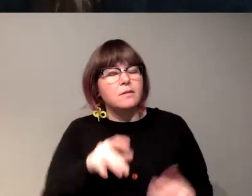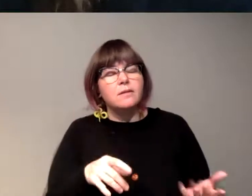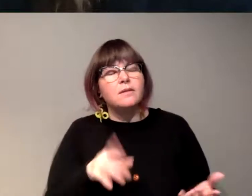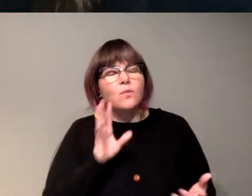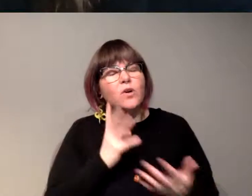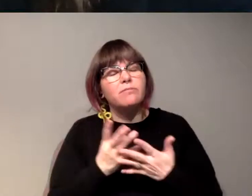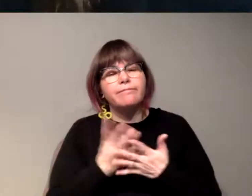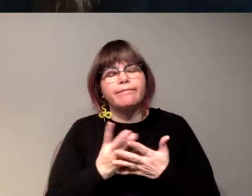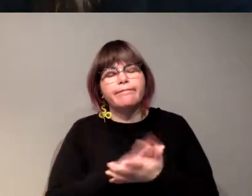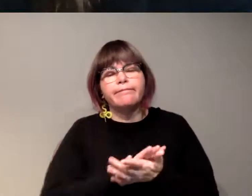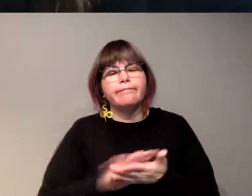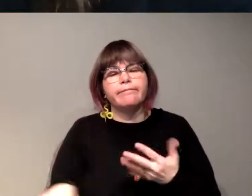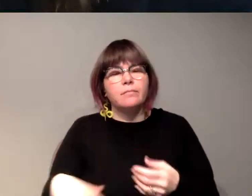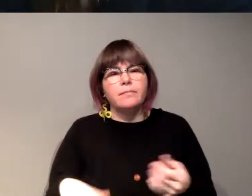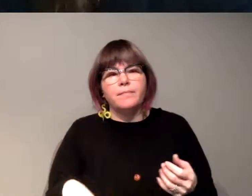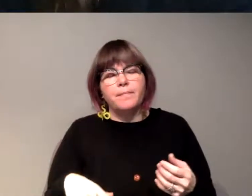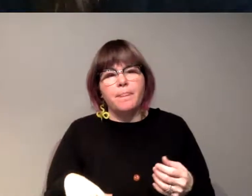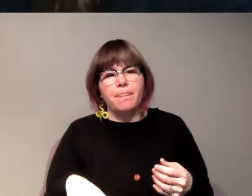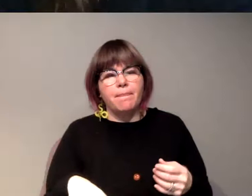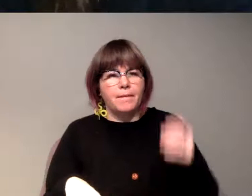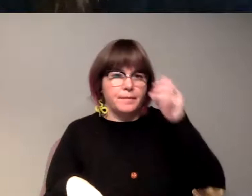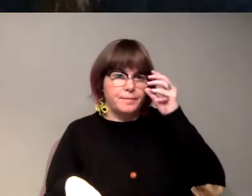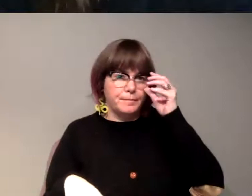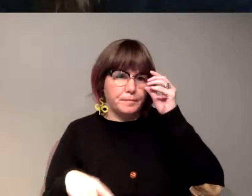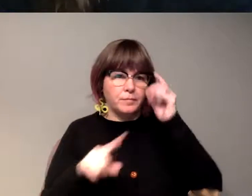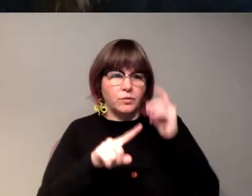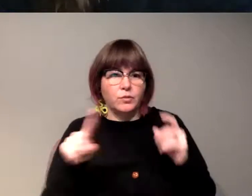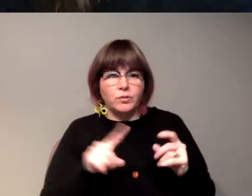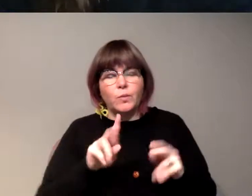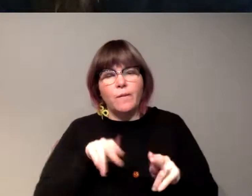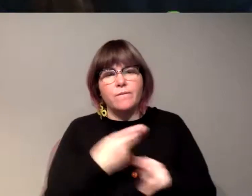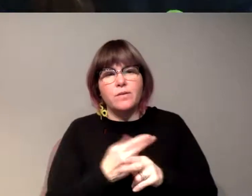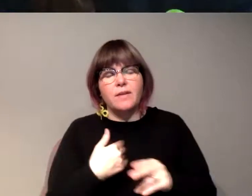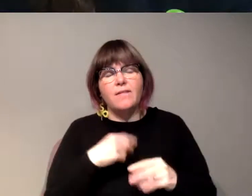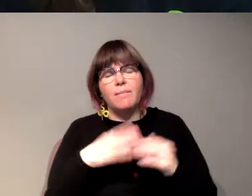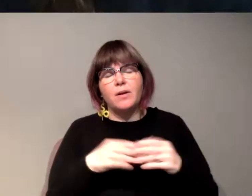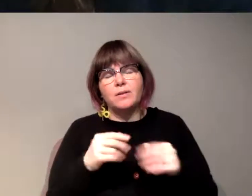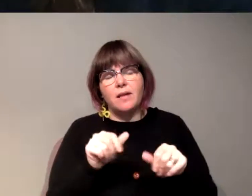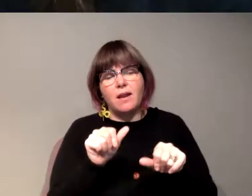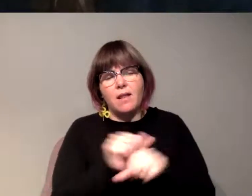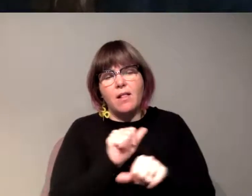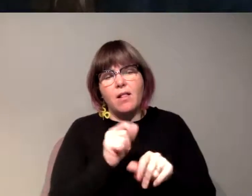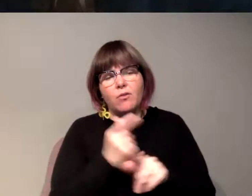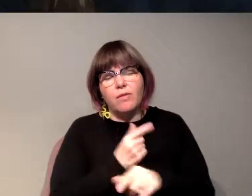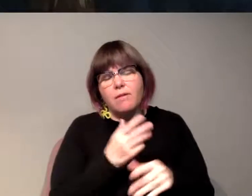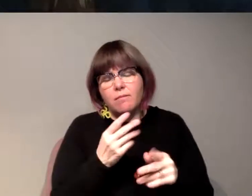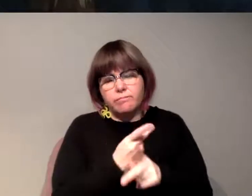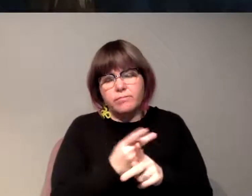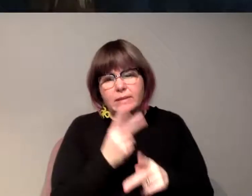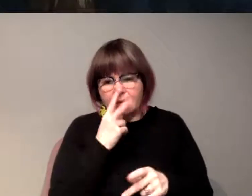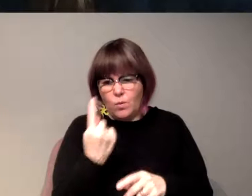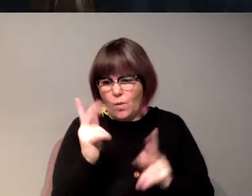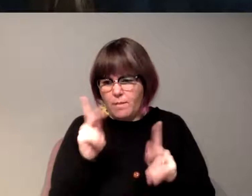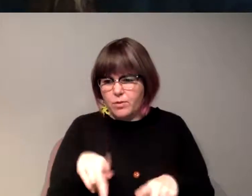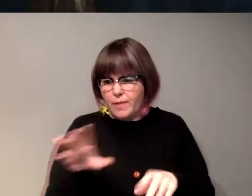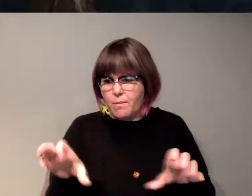out by the power of the crowd. And Zooniverse actually has a built-in algorithm where they see how one person is